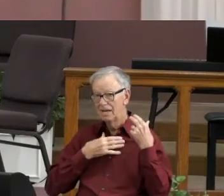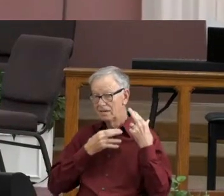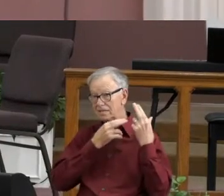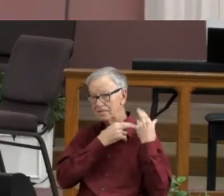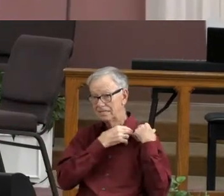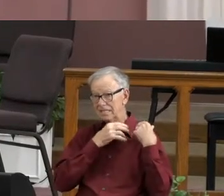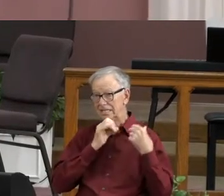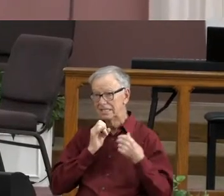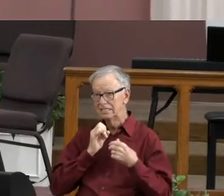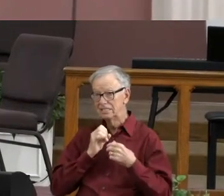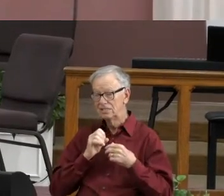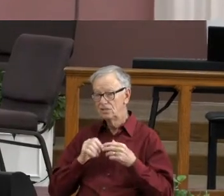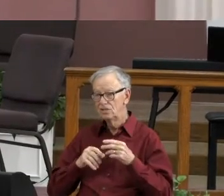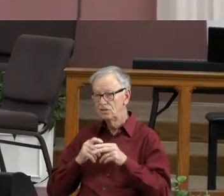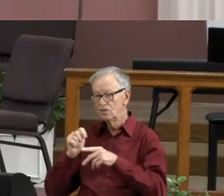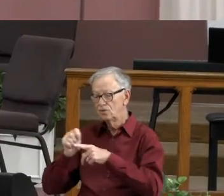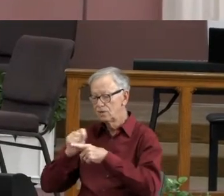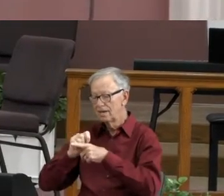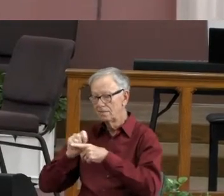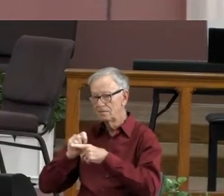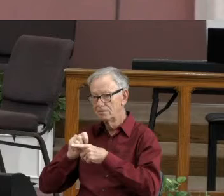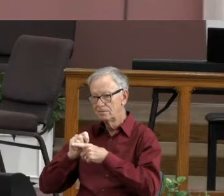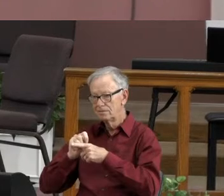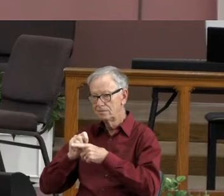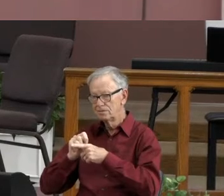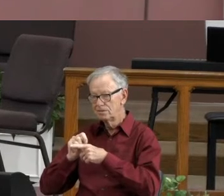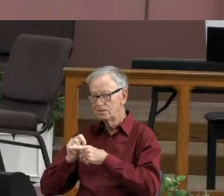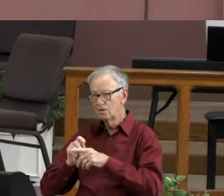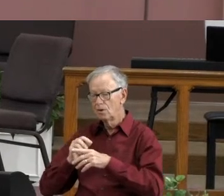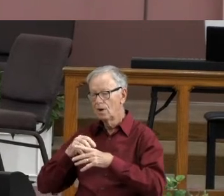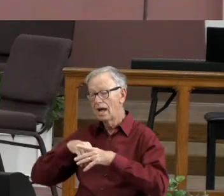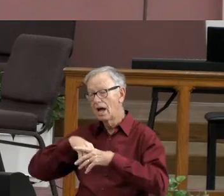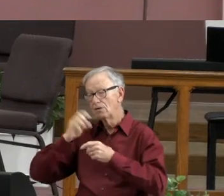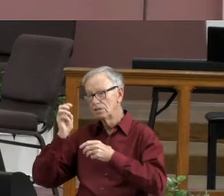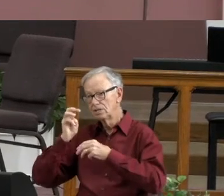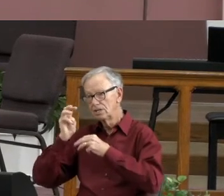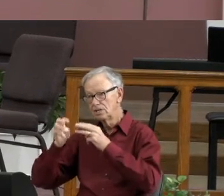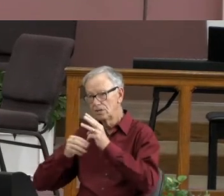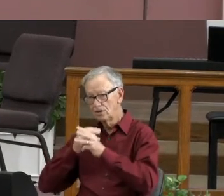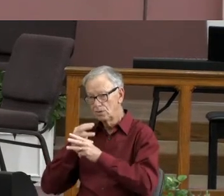my responsibility is to train them up to go out into the world